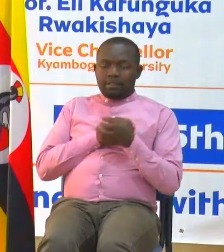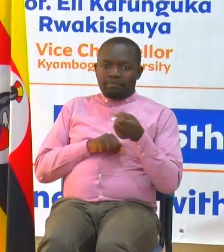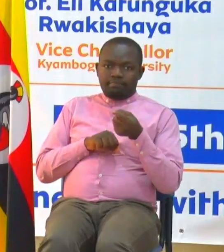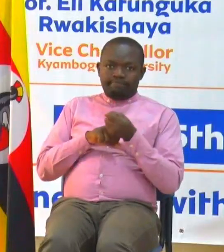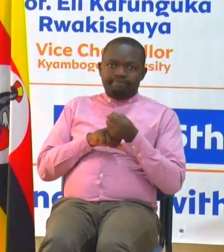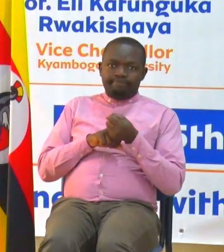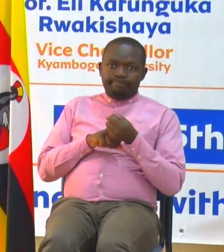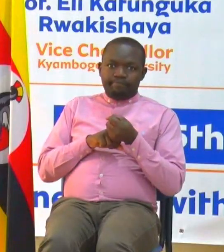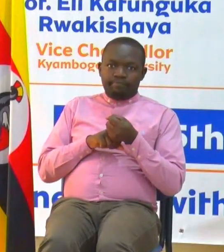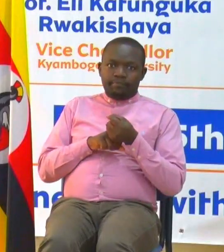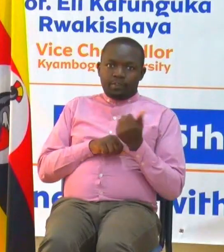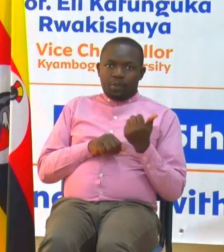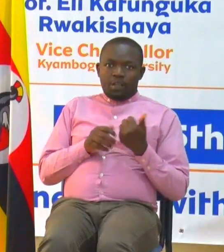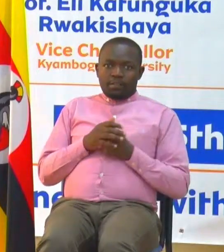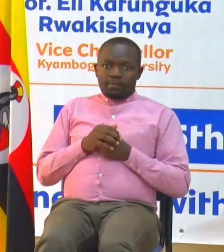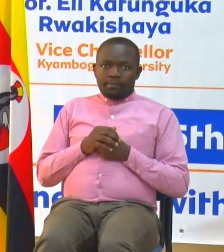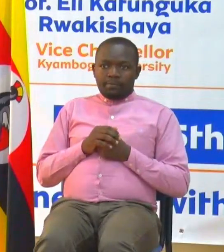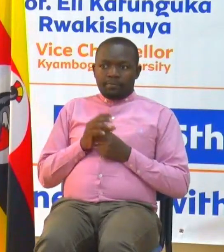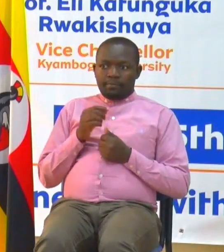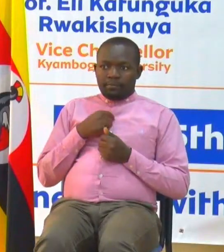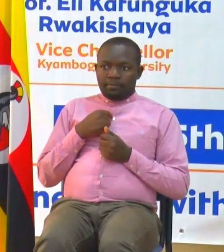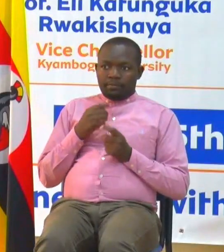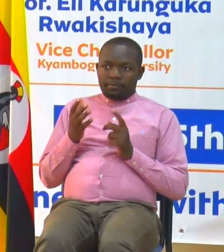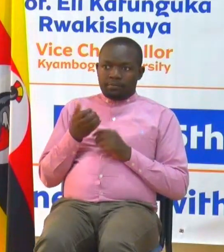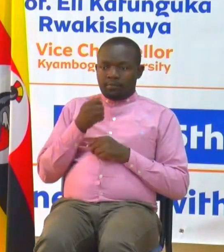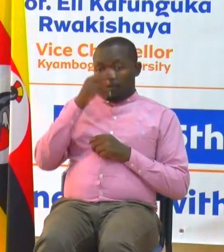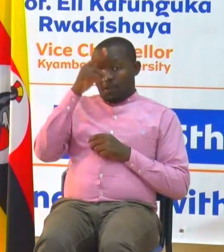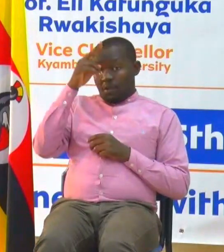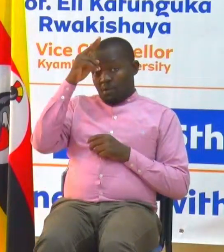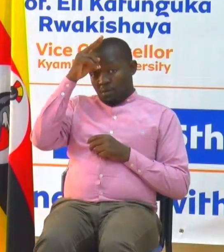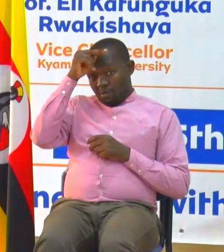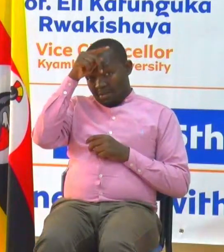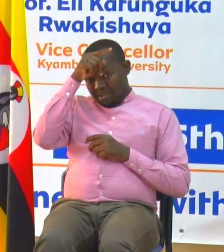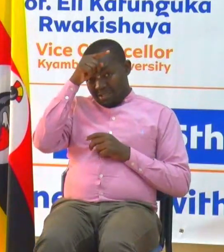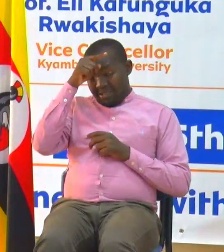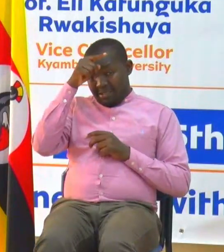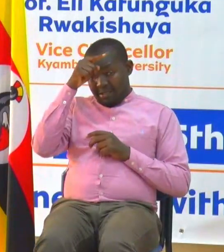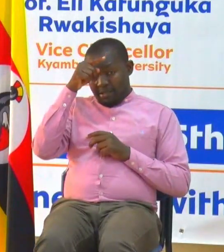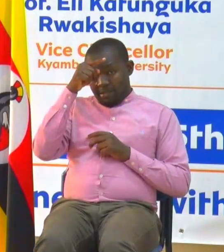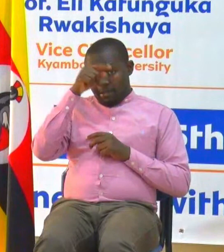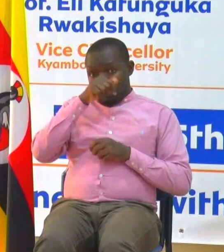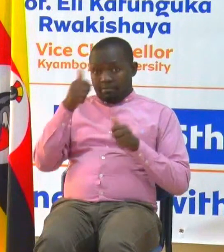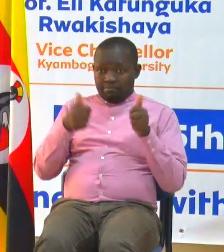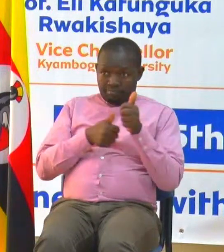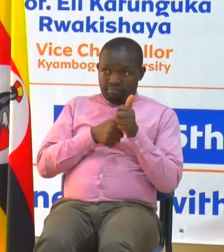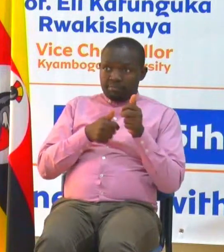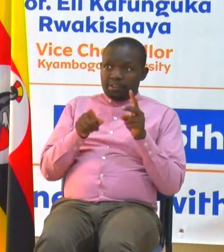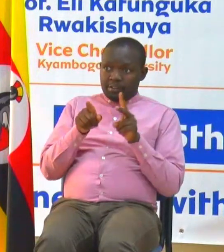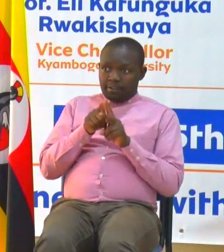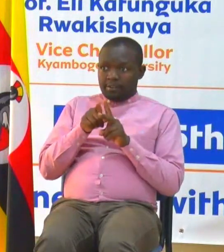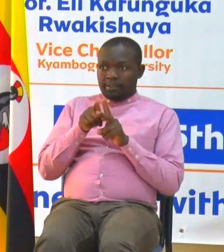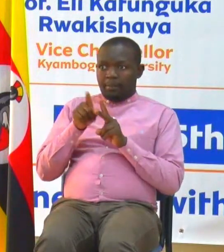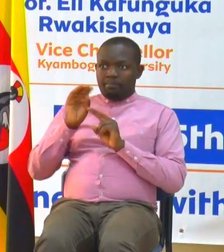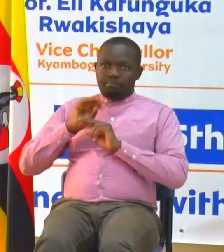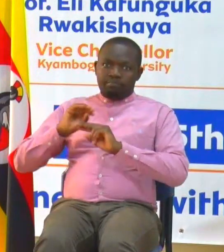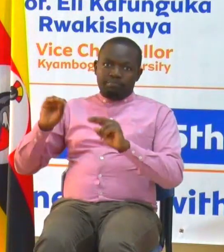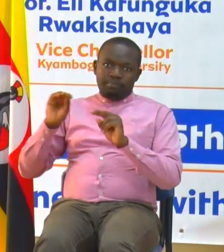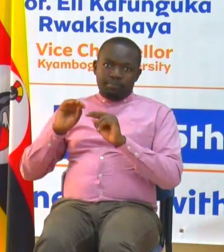that I got a graduate assistantship and graduate teaching assistantship at the same time from my professor.